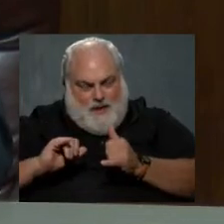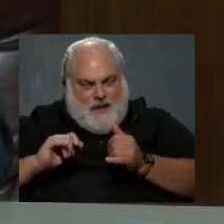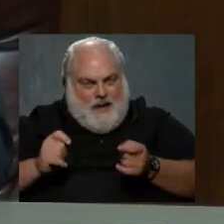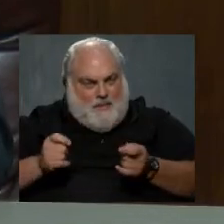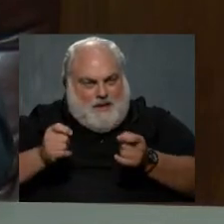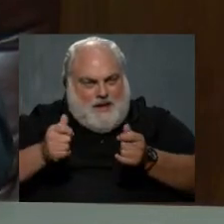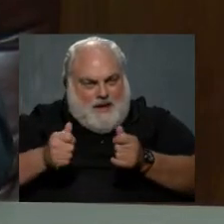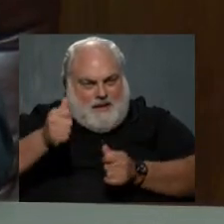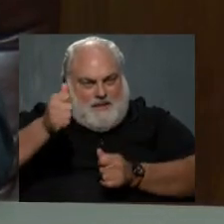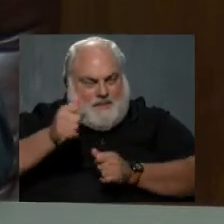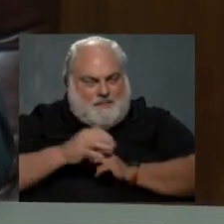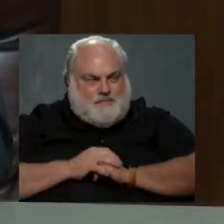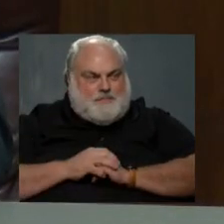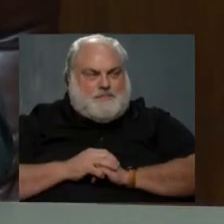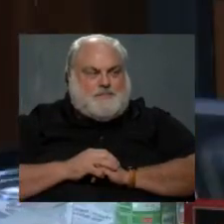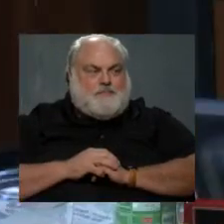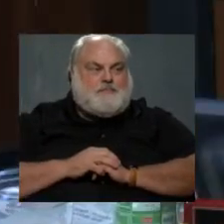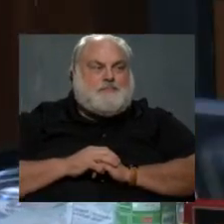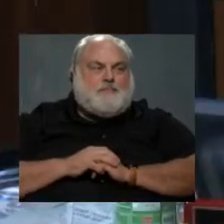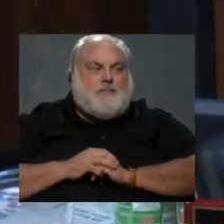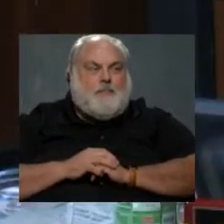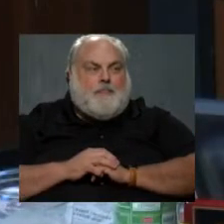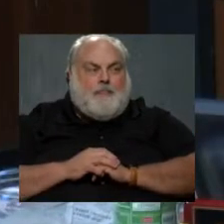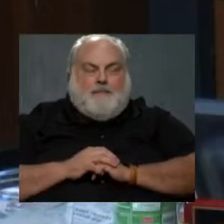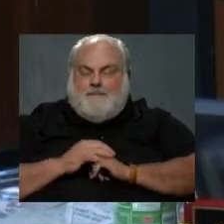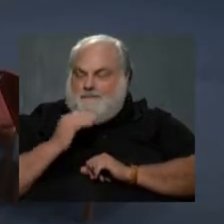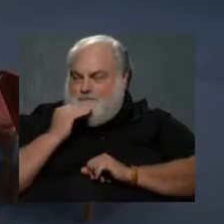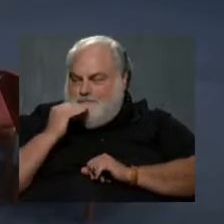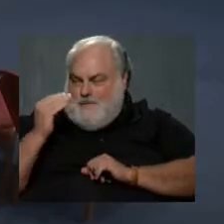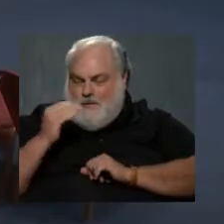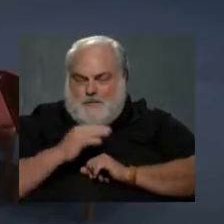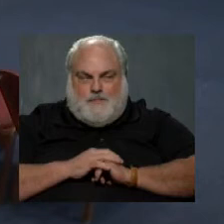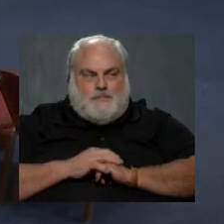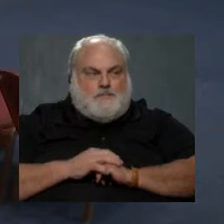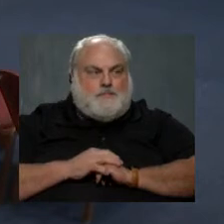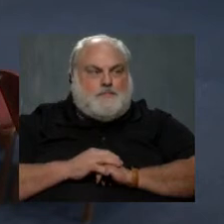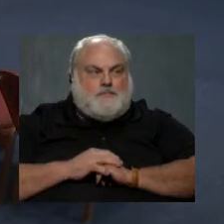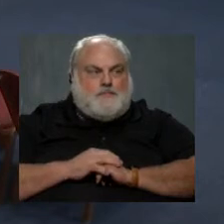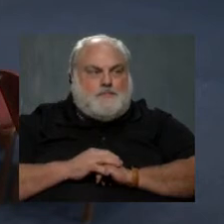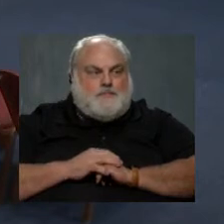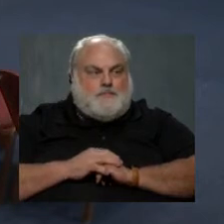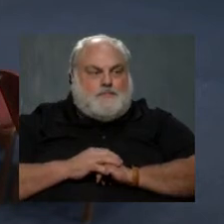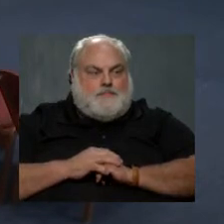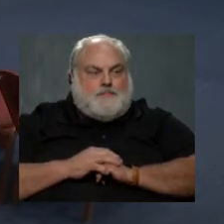expediting it somewhat. Thank you.